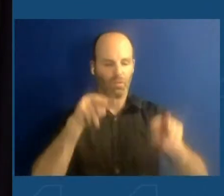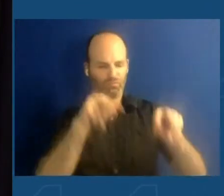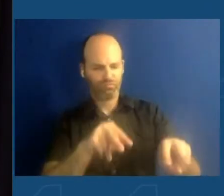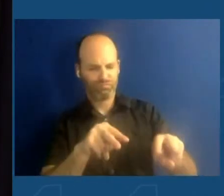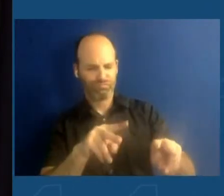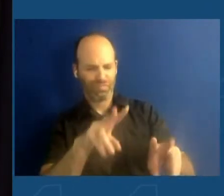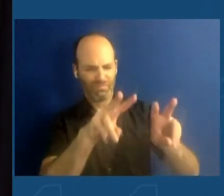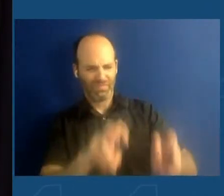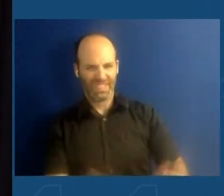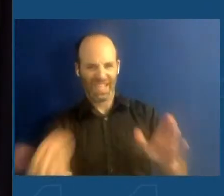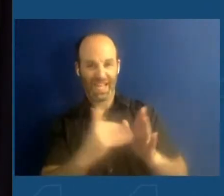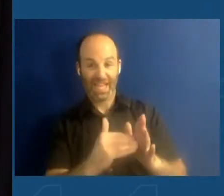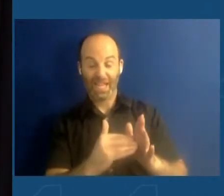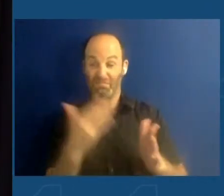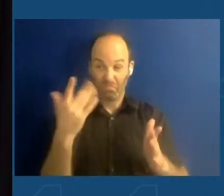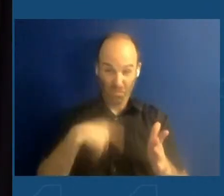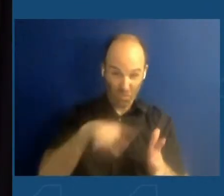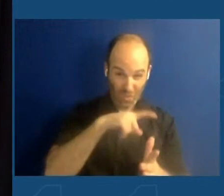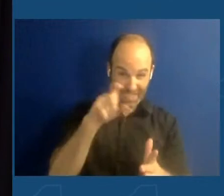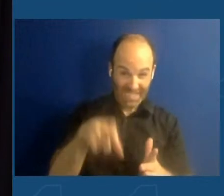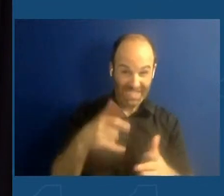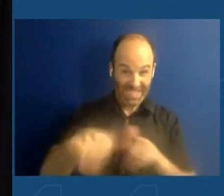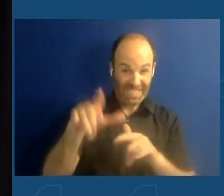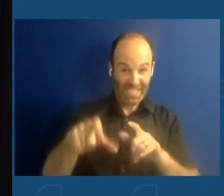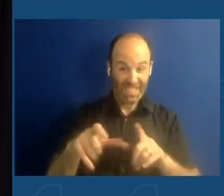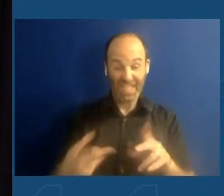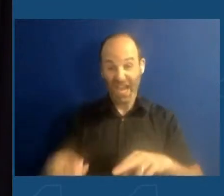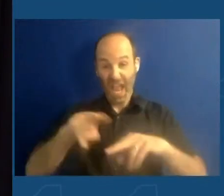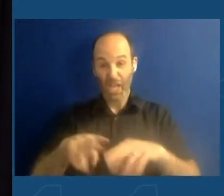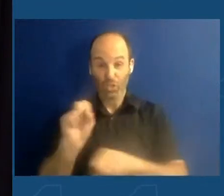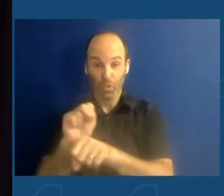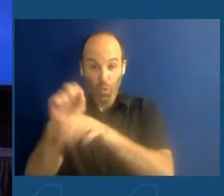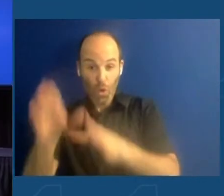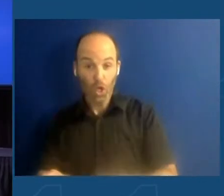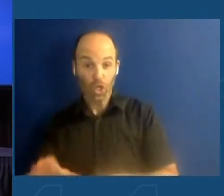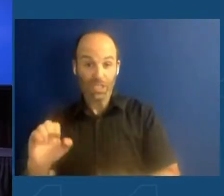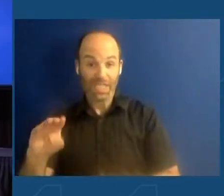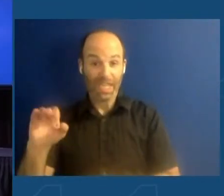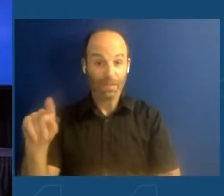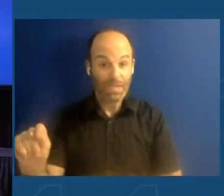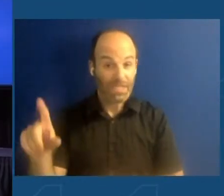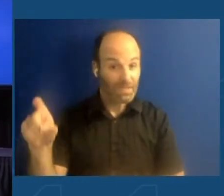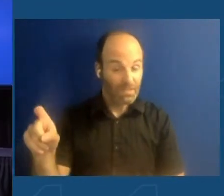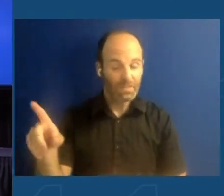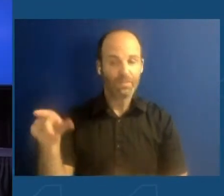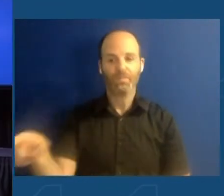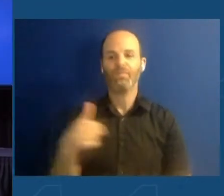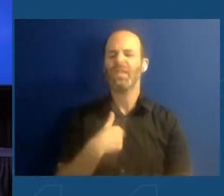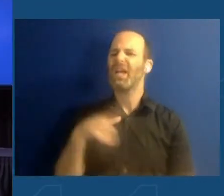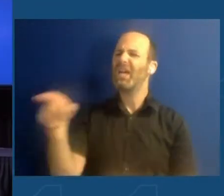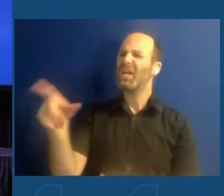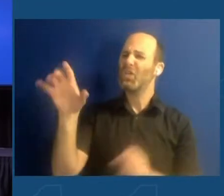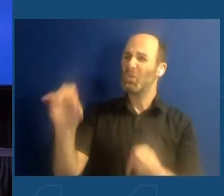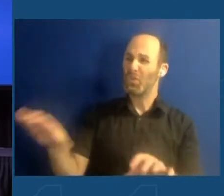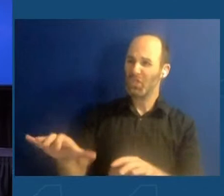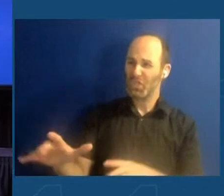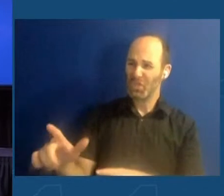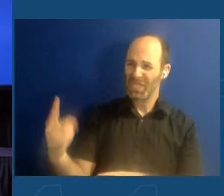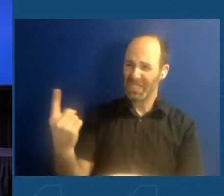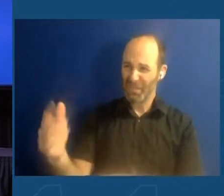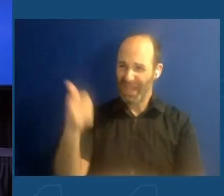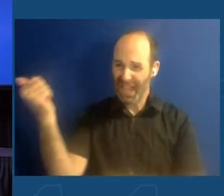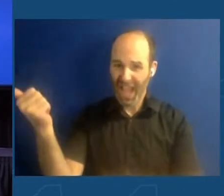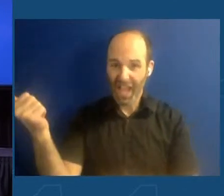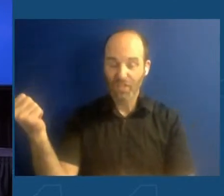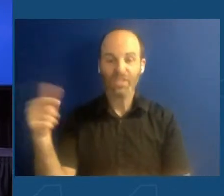not needing that anymore if we don't need those extra workers. Isn't that something you could have done legislatively this past legislative session? This is an